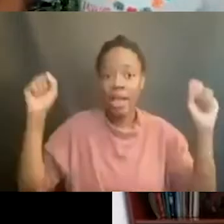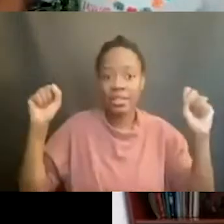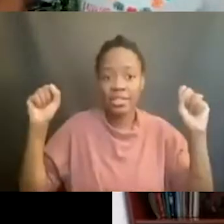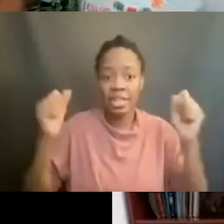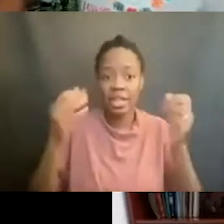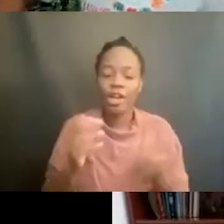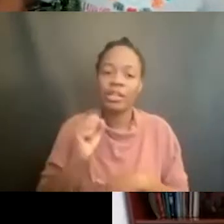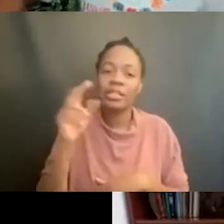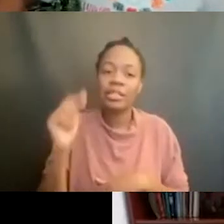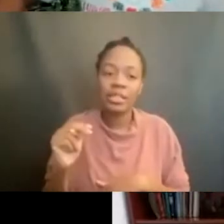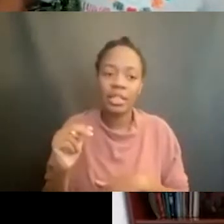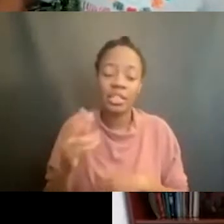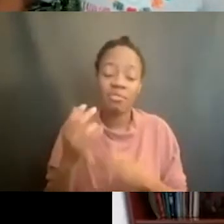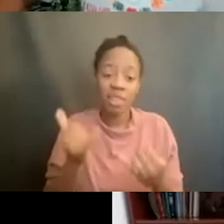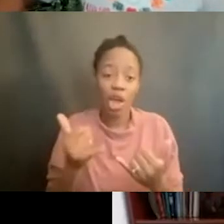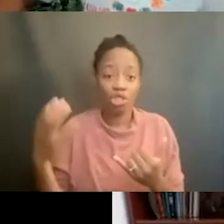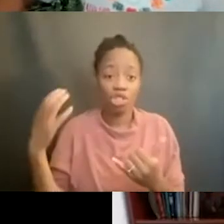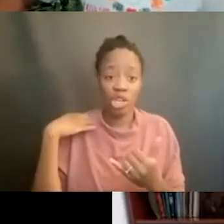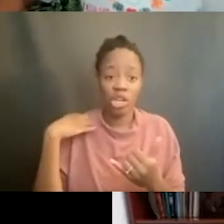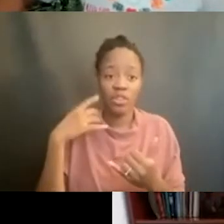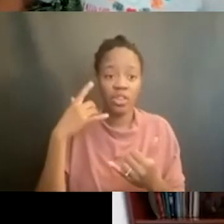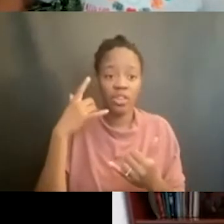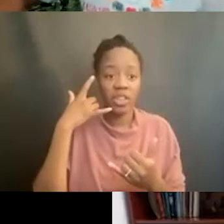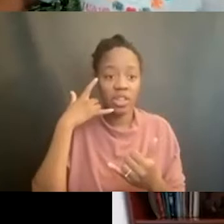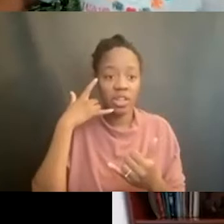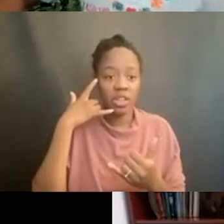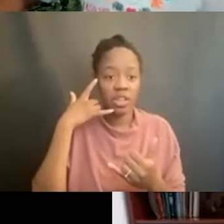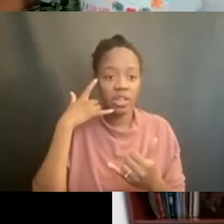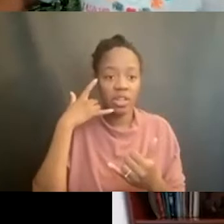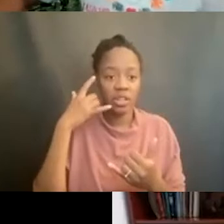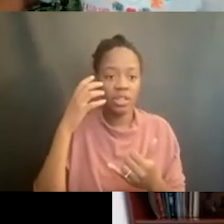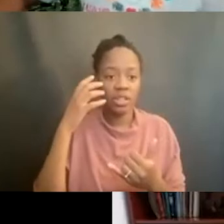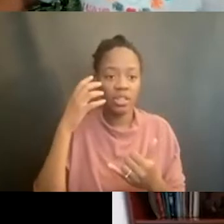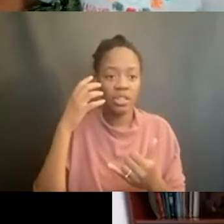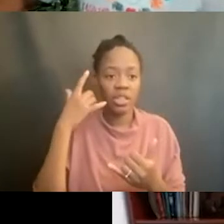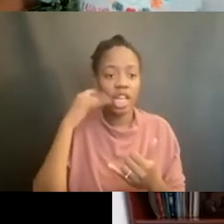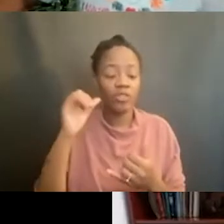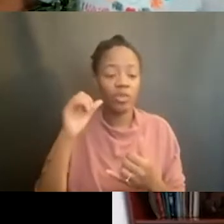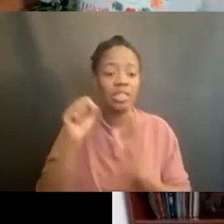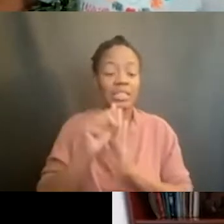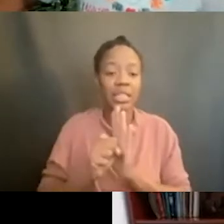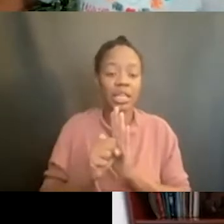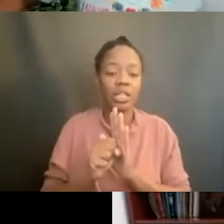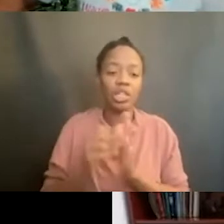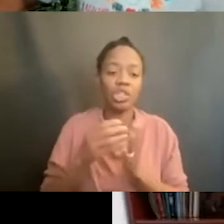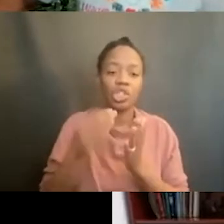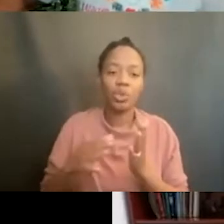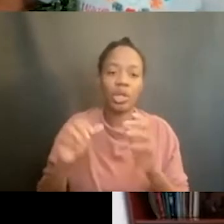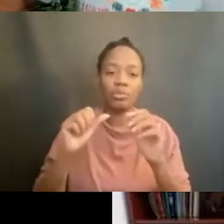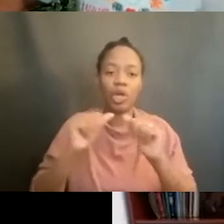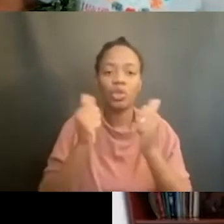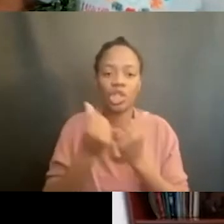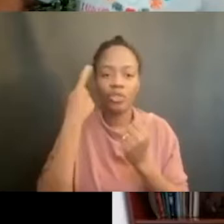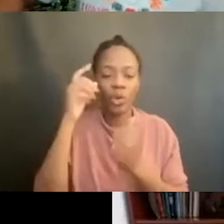now serves as a chair of the California State Student Association for the CSU. She